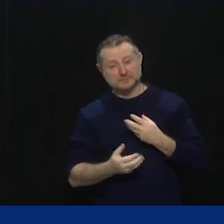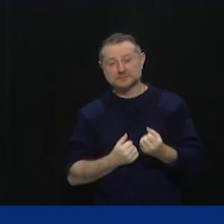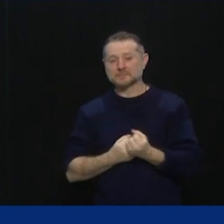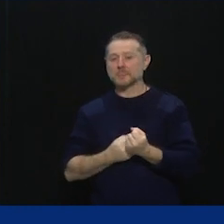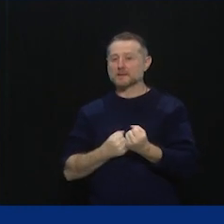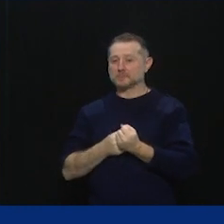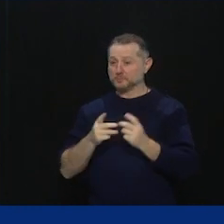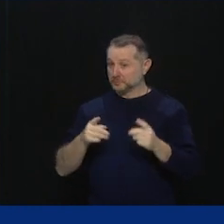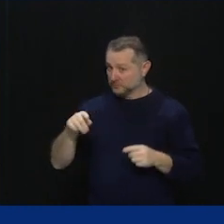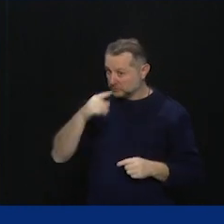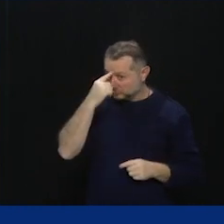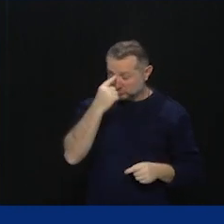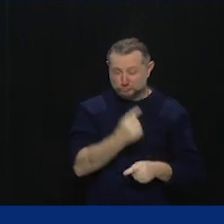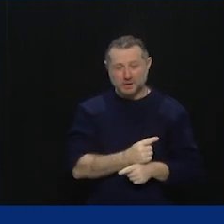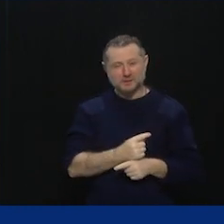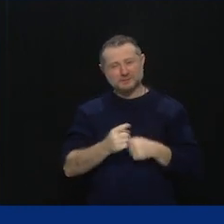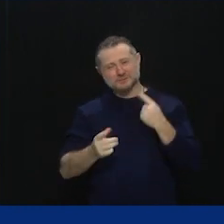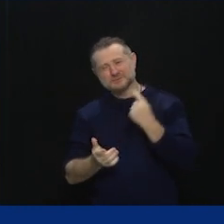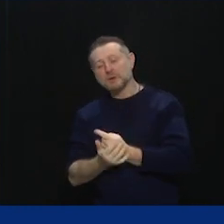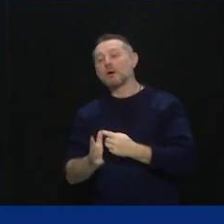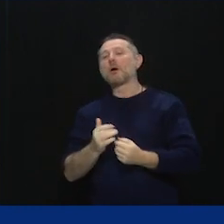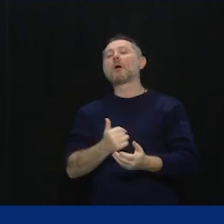and revitalization efforts.